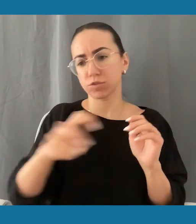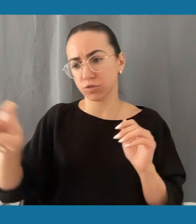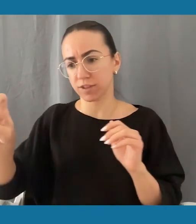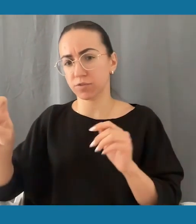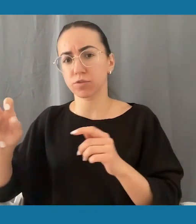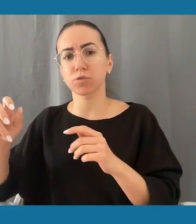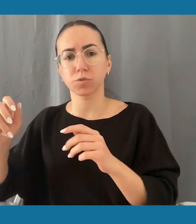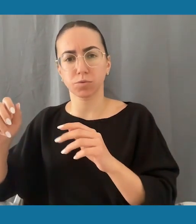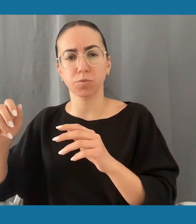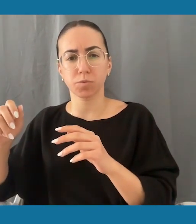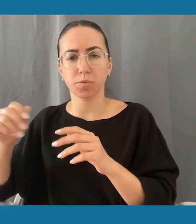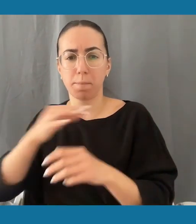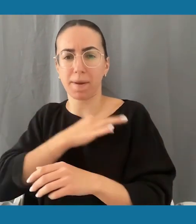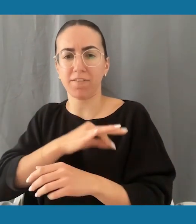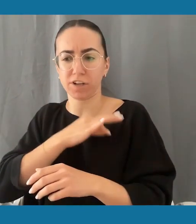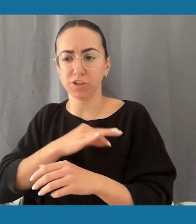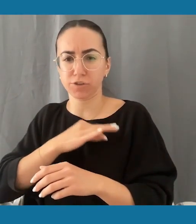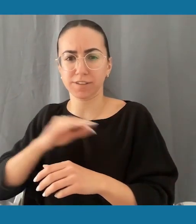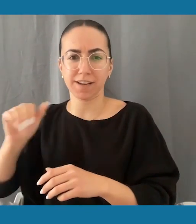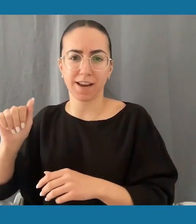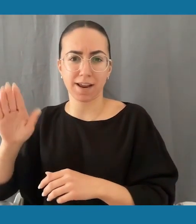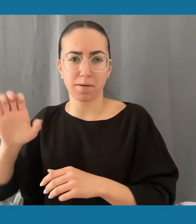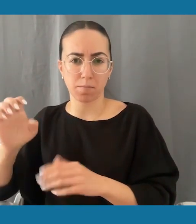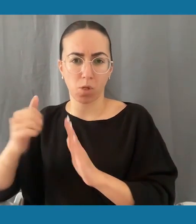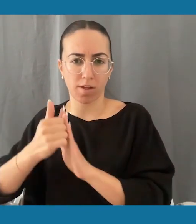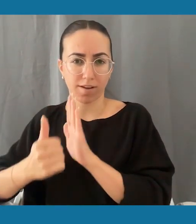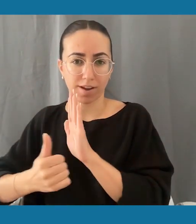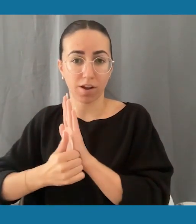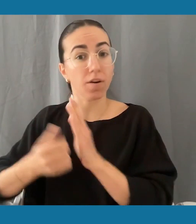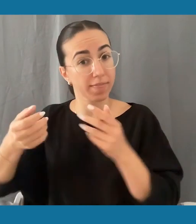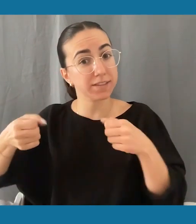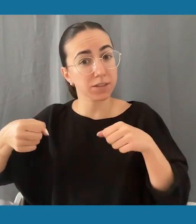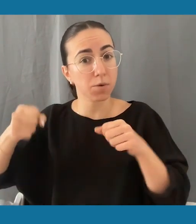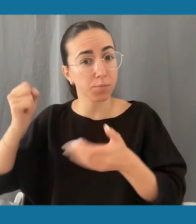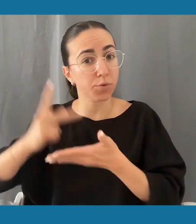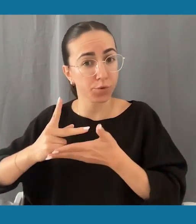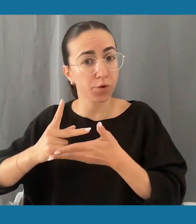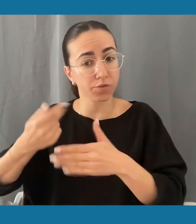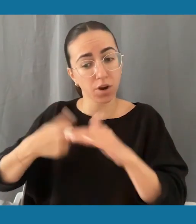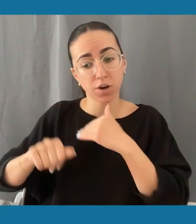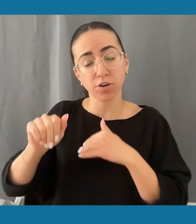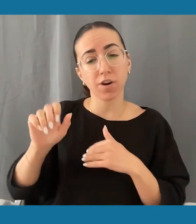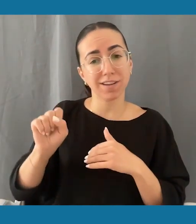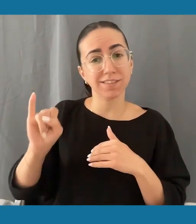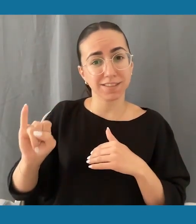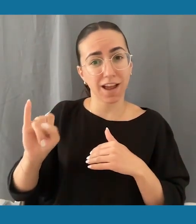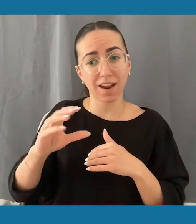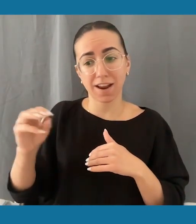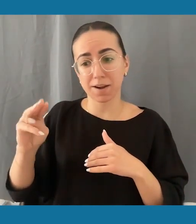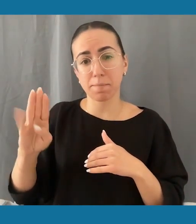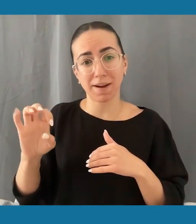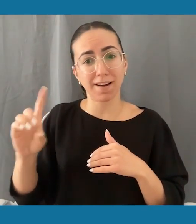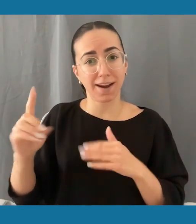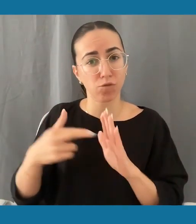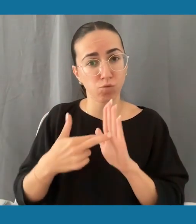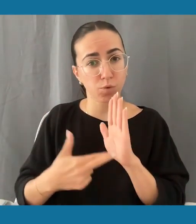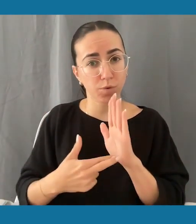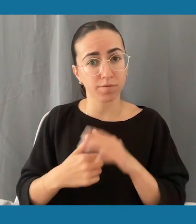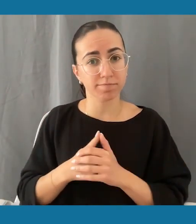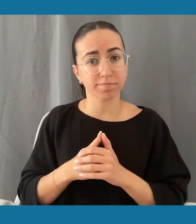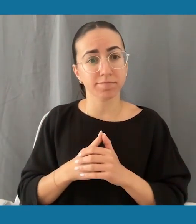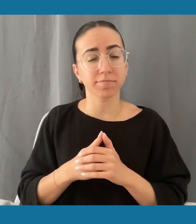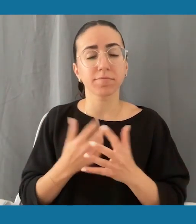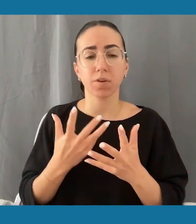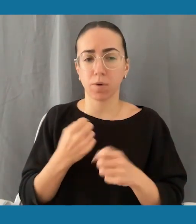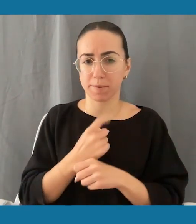is a permissible transfer under the SSI and Medicaid rules. And we want to make sure that the trustee is both aware that